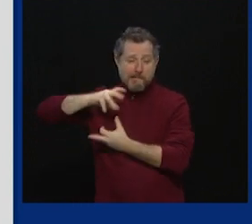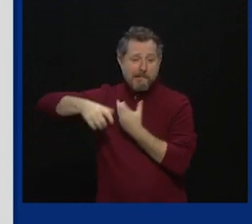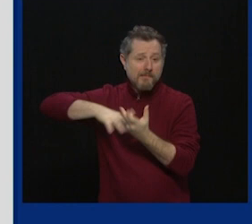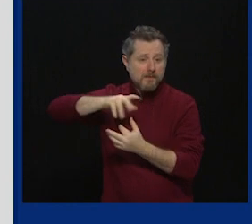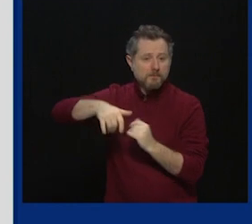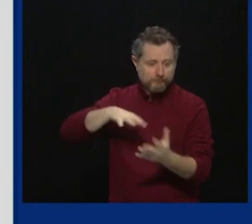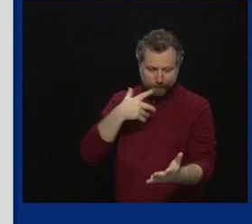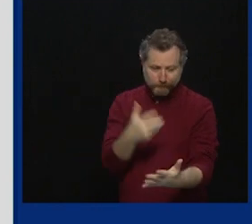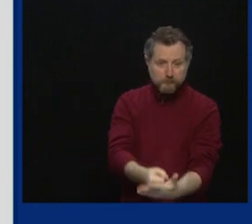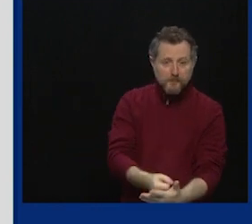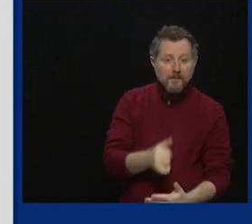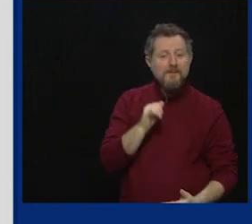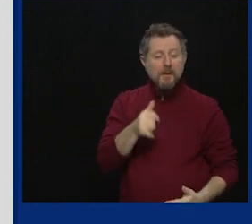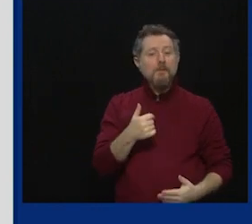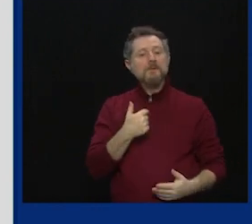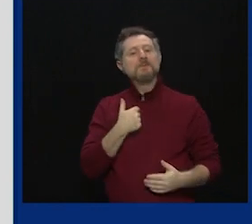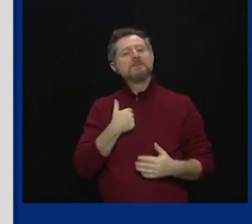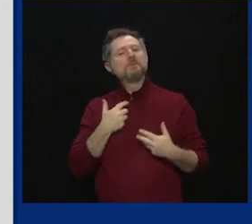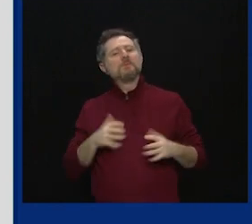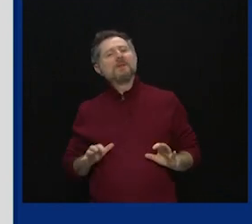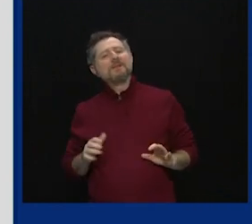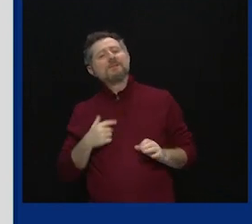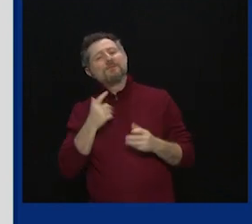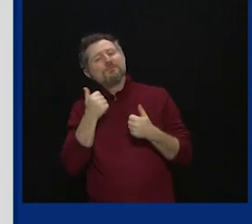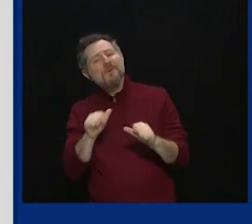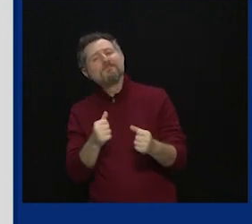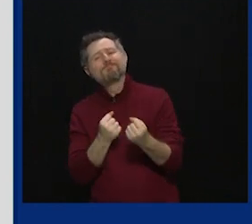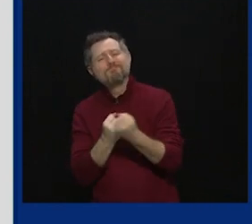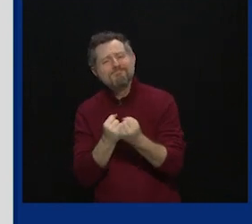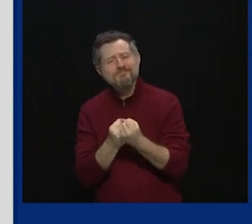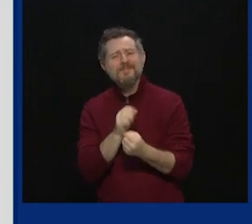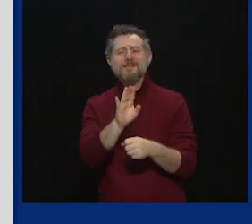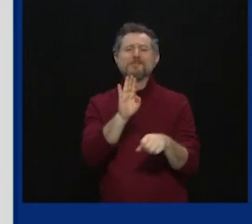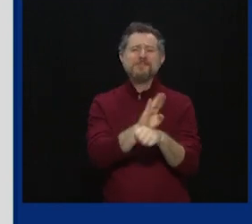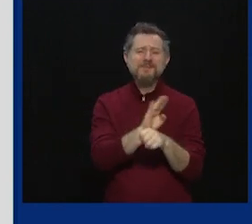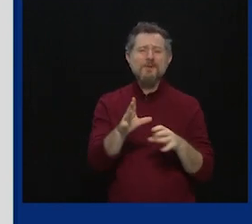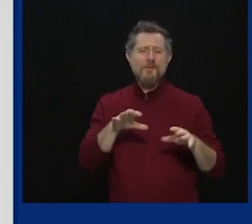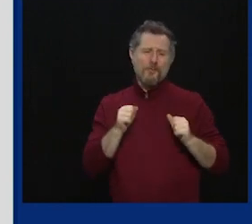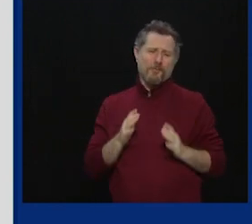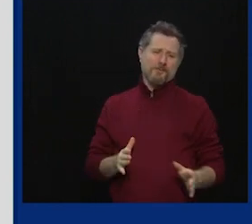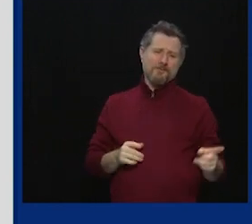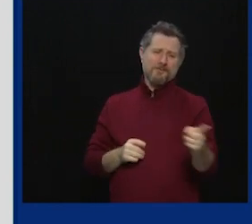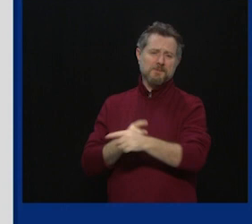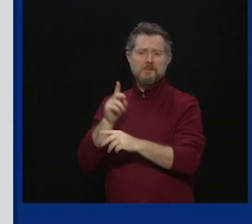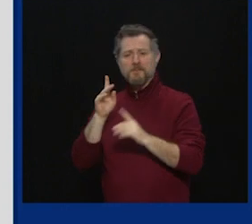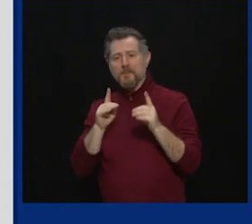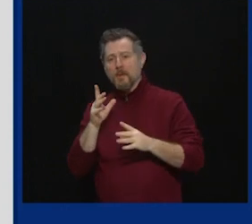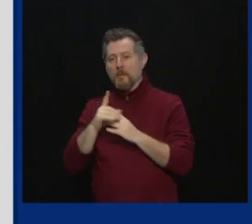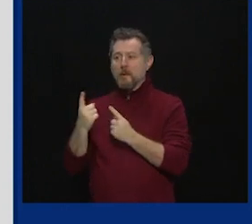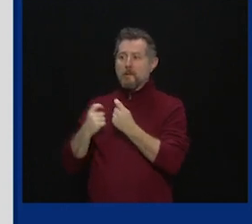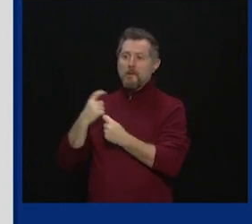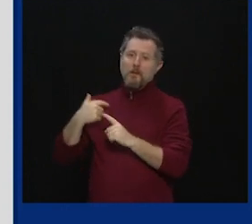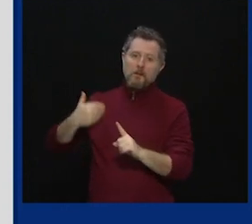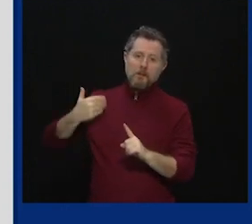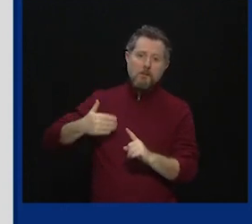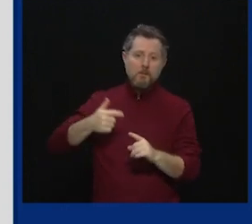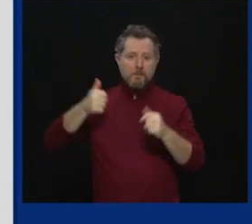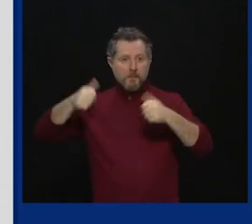the business owners. We put out frequently asked questions on our website. We're giving people signs that they can put in their